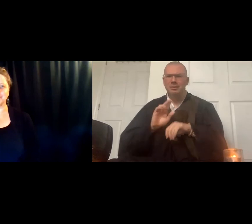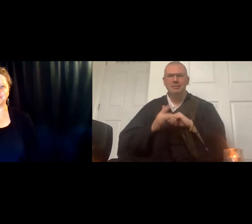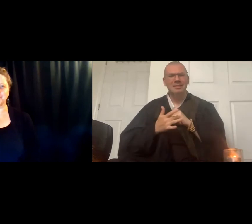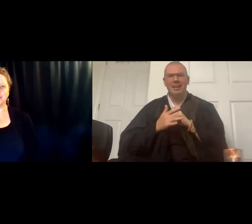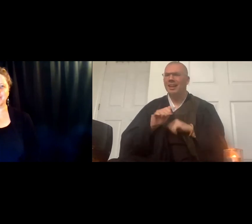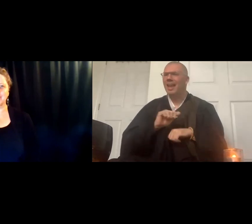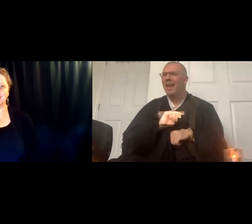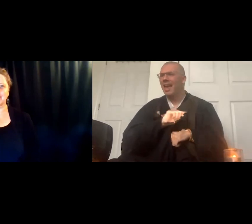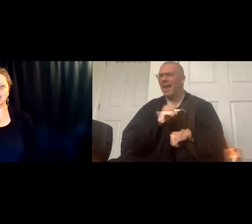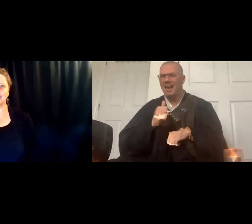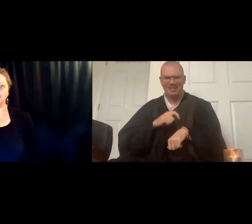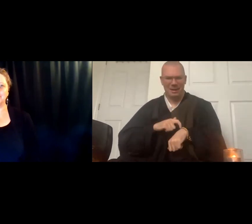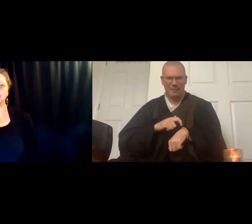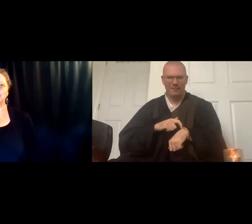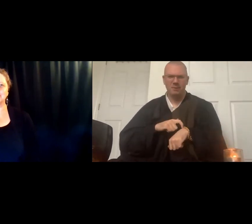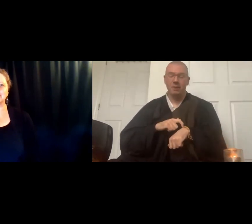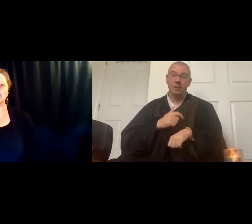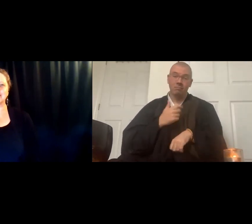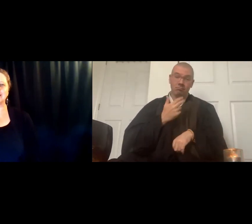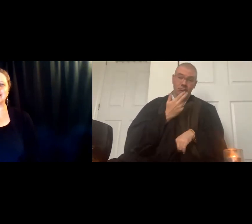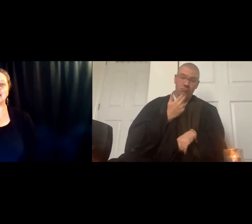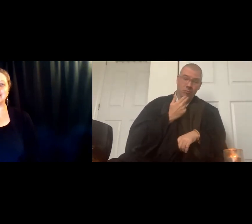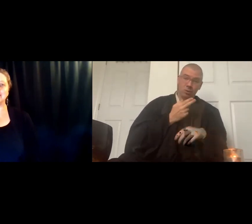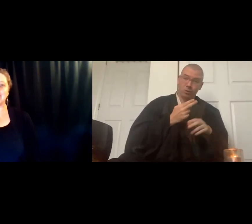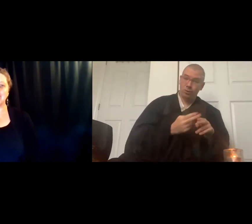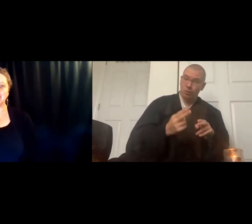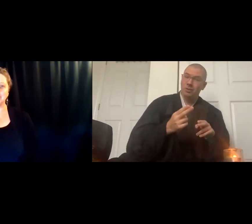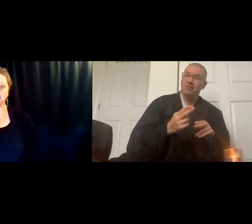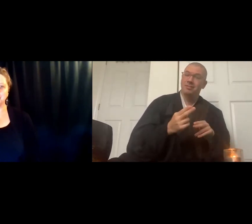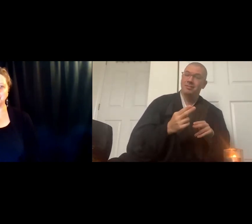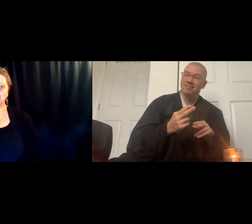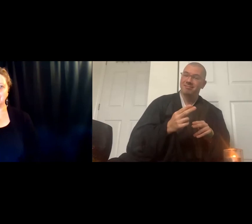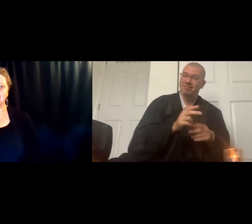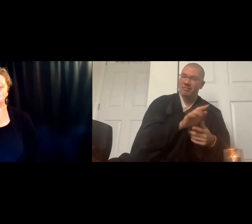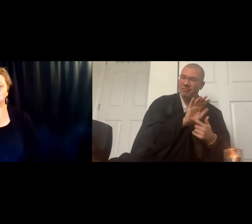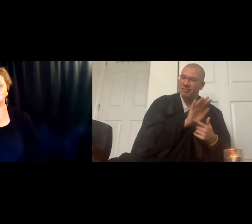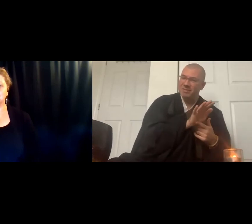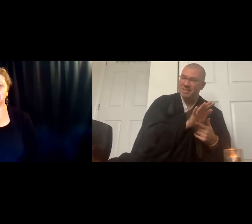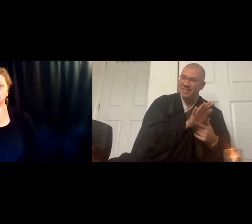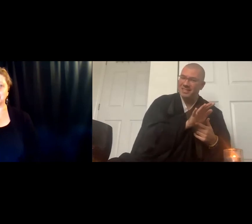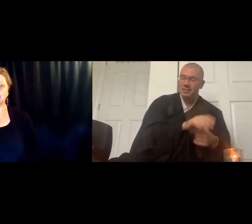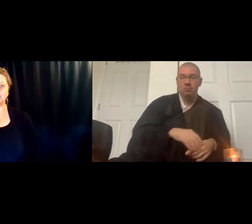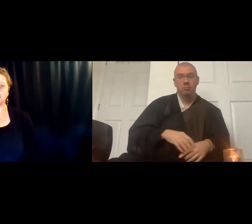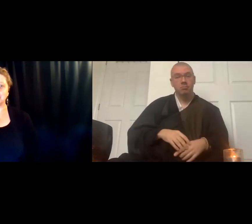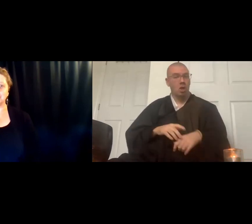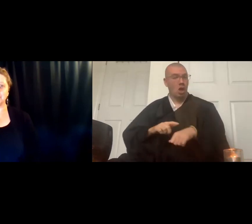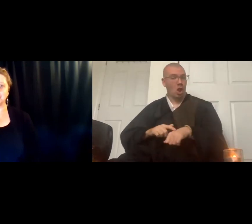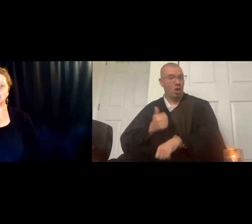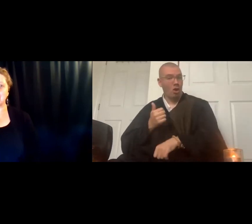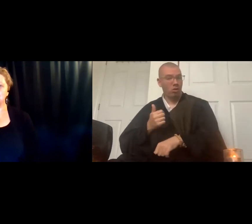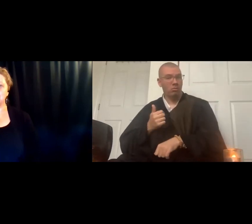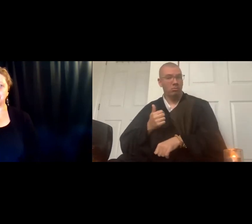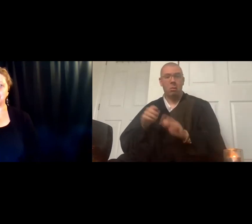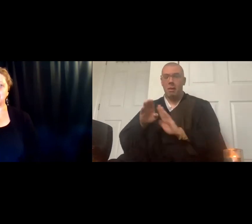happen. You can use this technique at any time. You can use it for just a brief